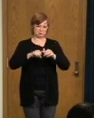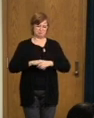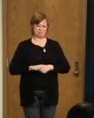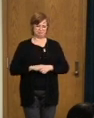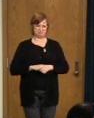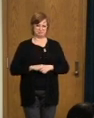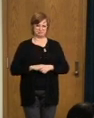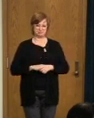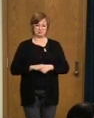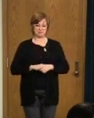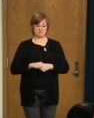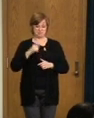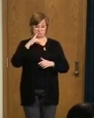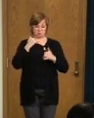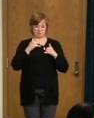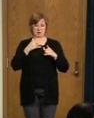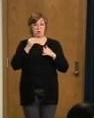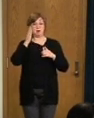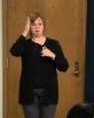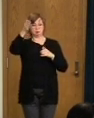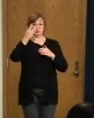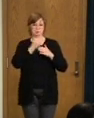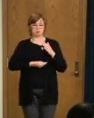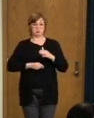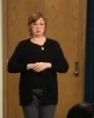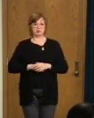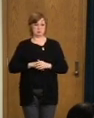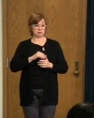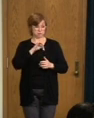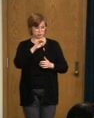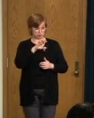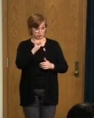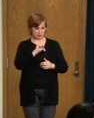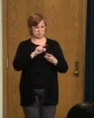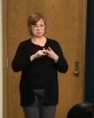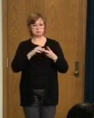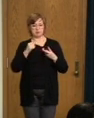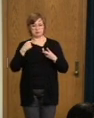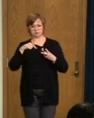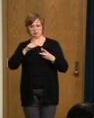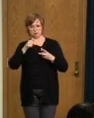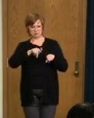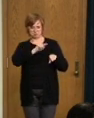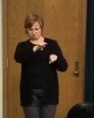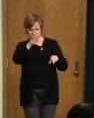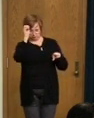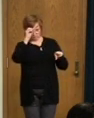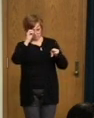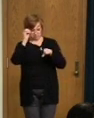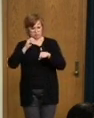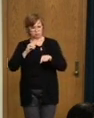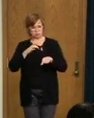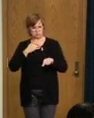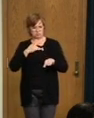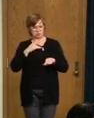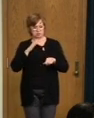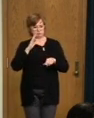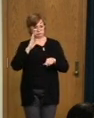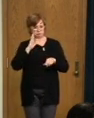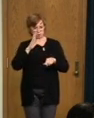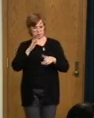in the longer term as well. So we feel this is Dr. Shahab and others have felt this is a measure that could be put in place that would help